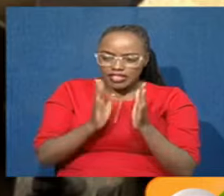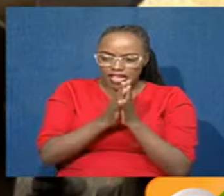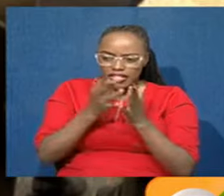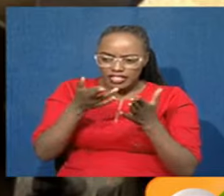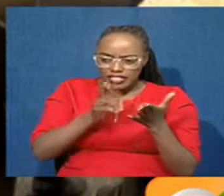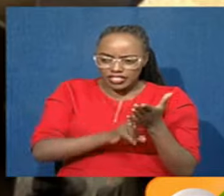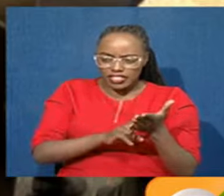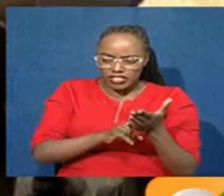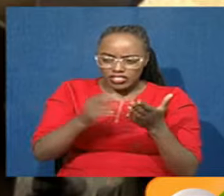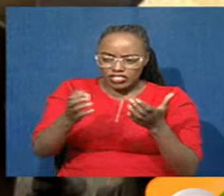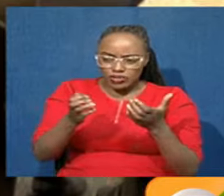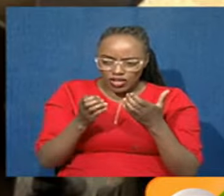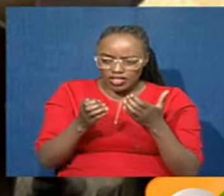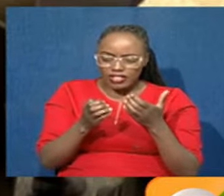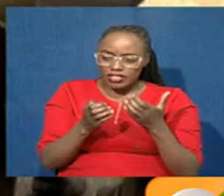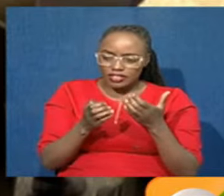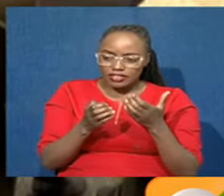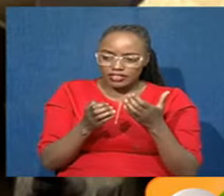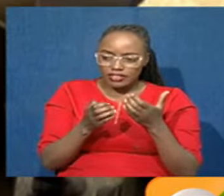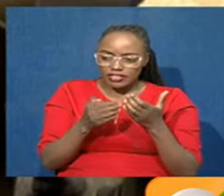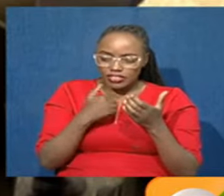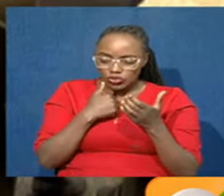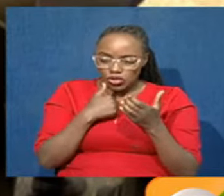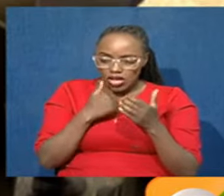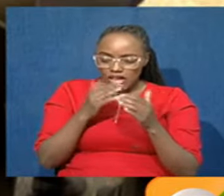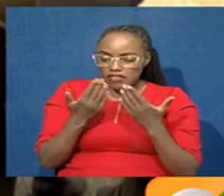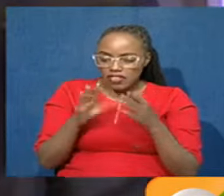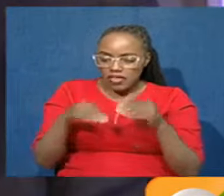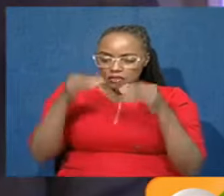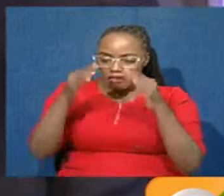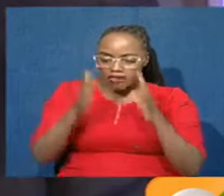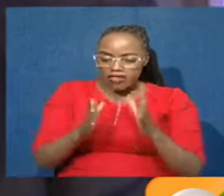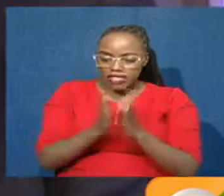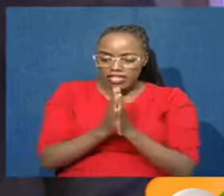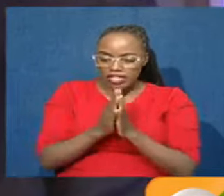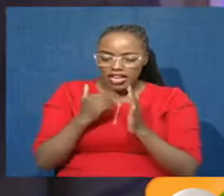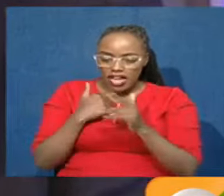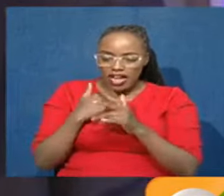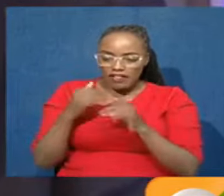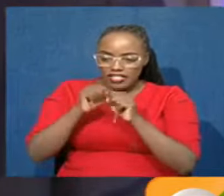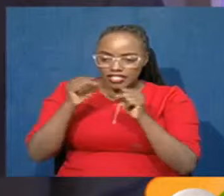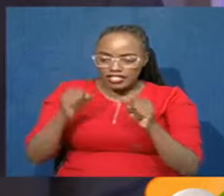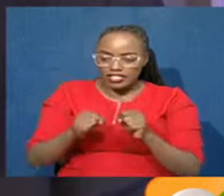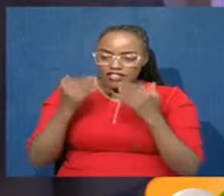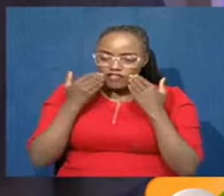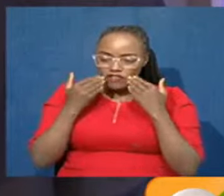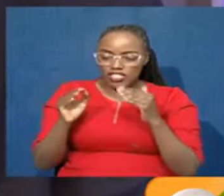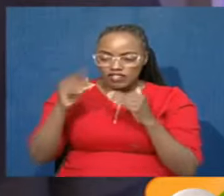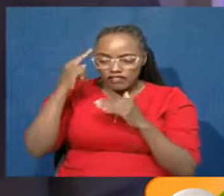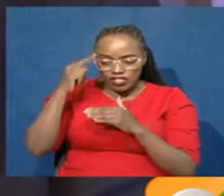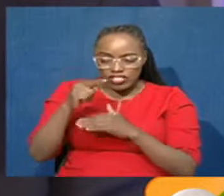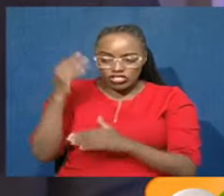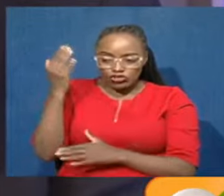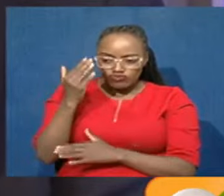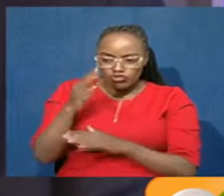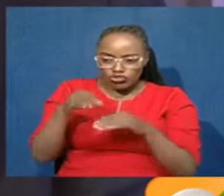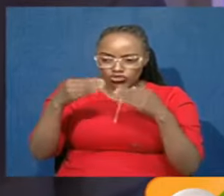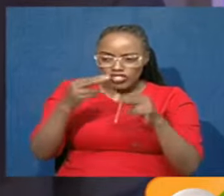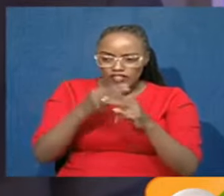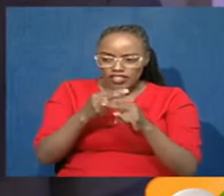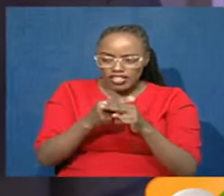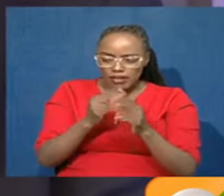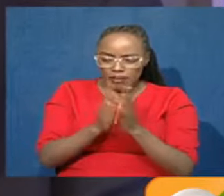registration required them to actually, you know, provide us, you know, going through the digital system for them to present their names, you know,